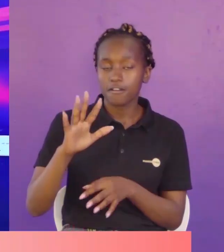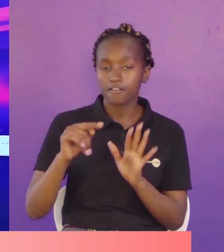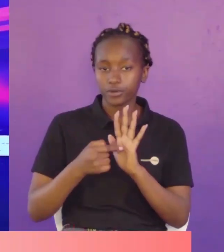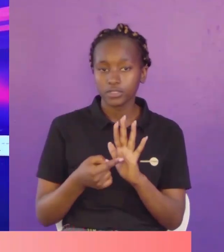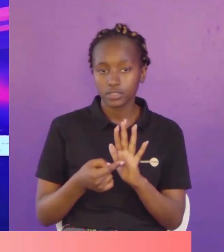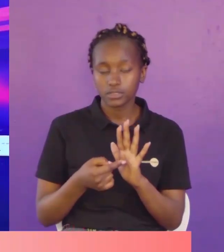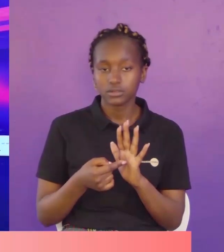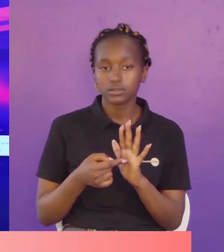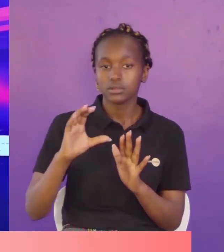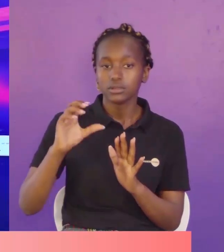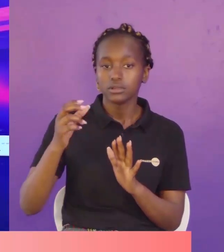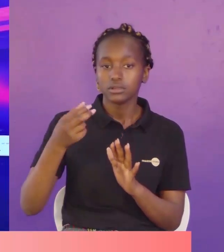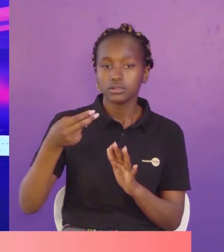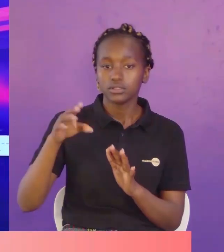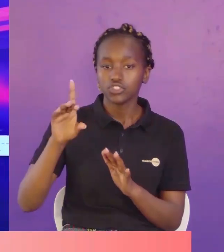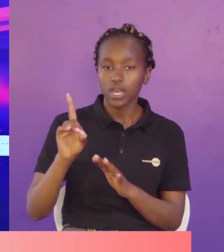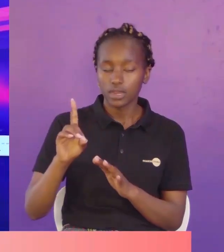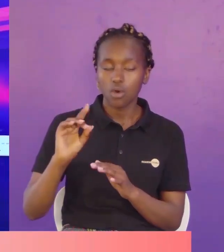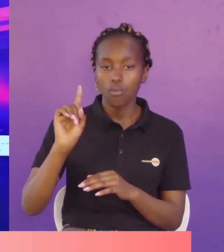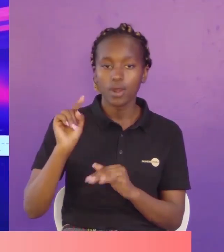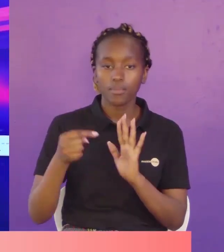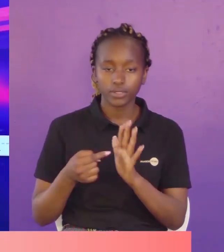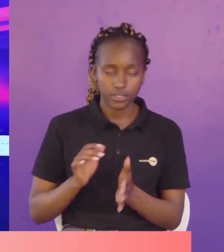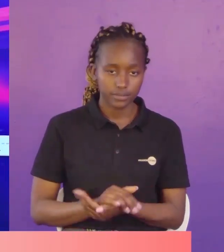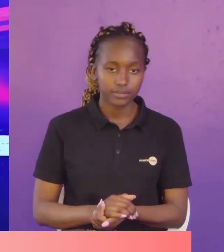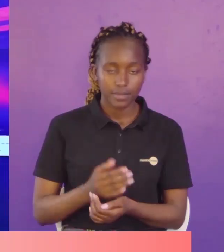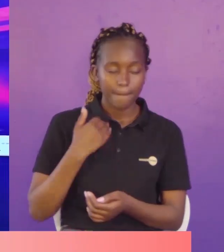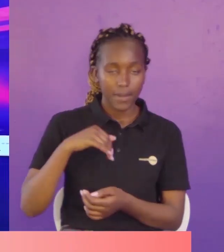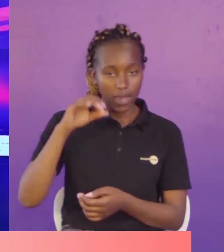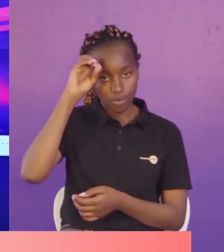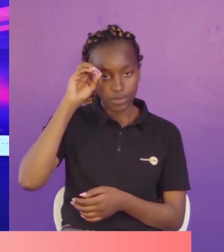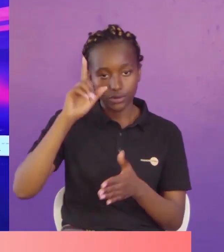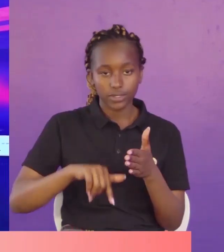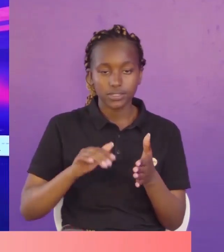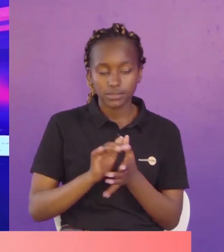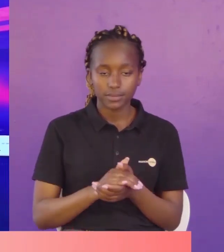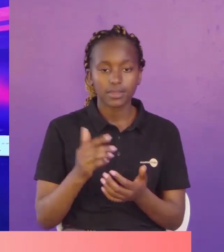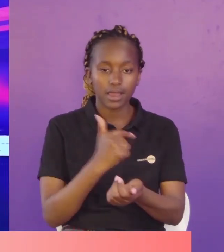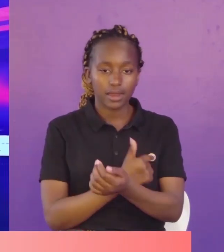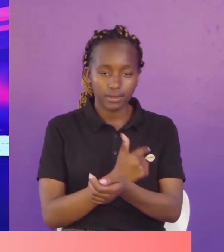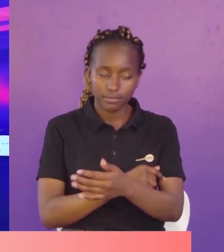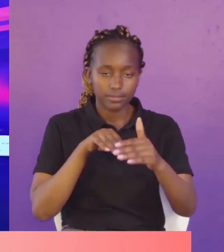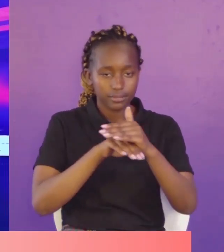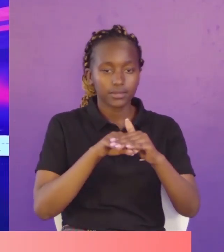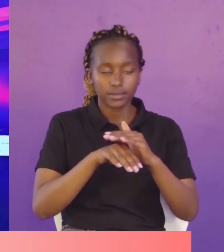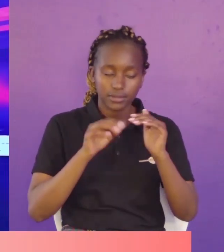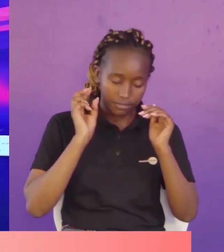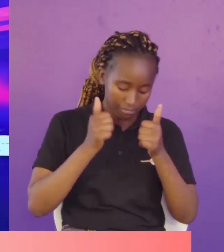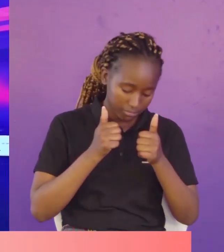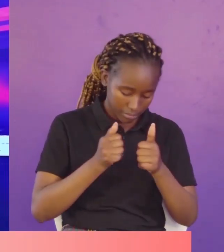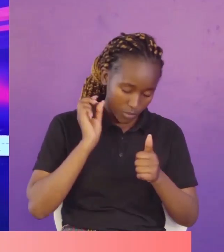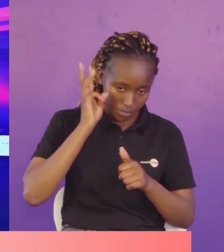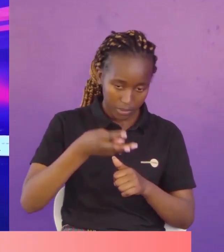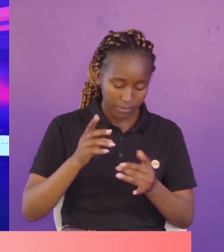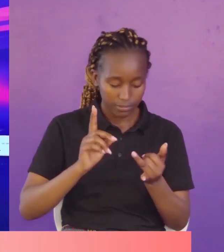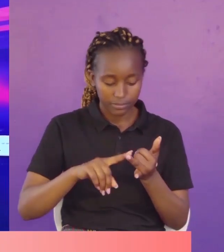points, while Chad have only 1 point. 1 point. So according to me, Ghana wako ndani. Ghana wako ndani already. And